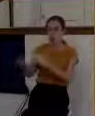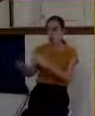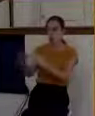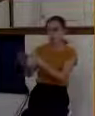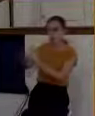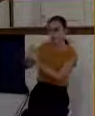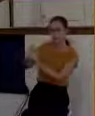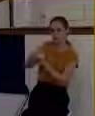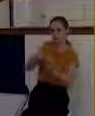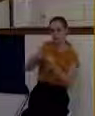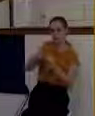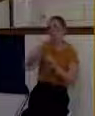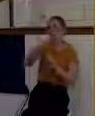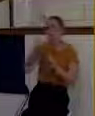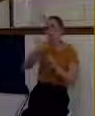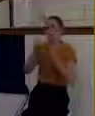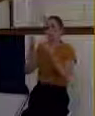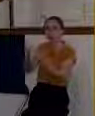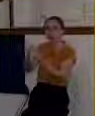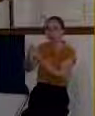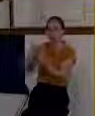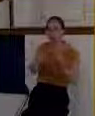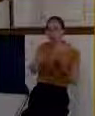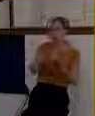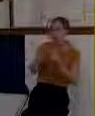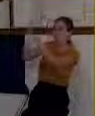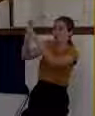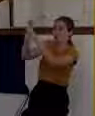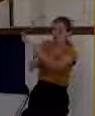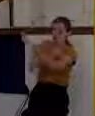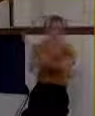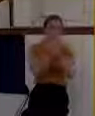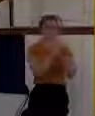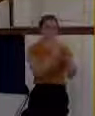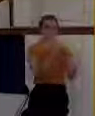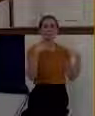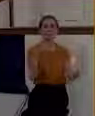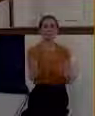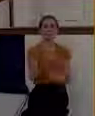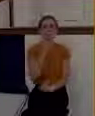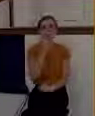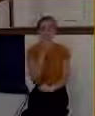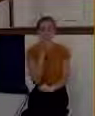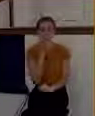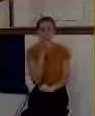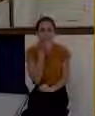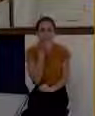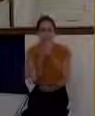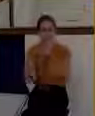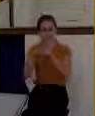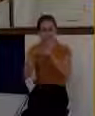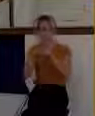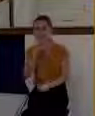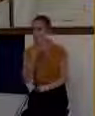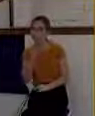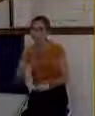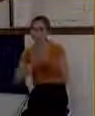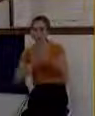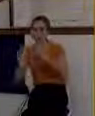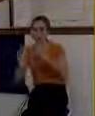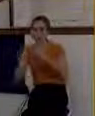will entice Judah to sin. In the same way that the old prophet tempted the man of God by deceiving him,